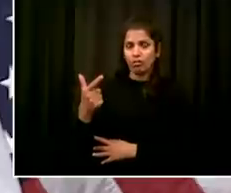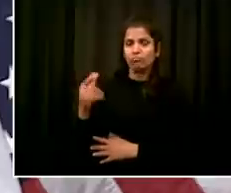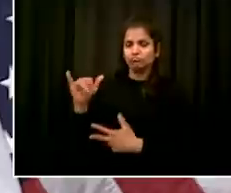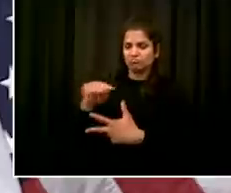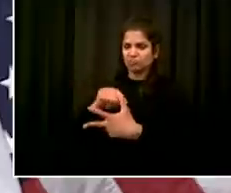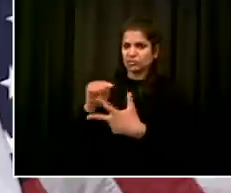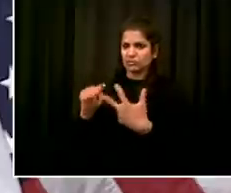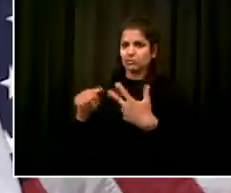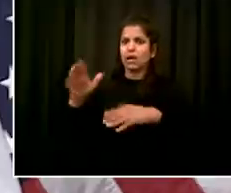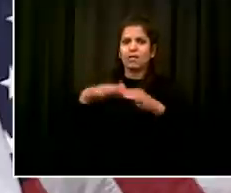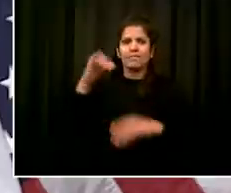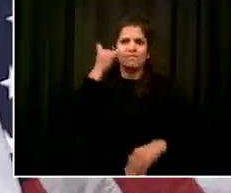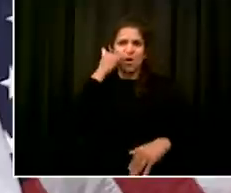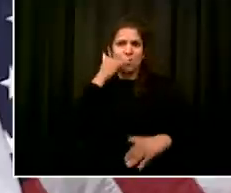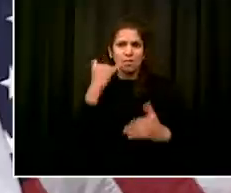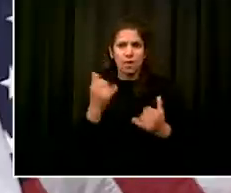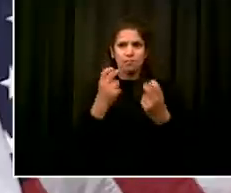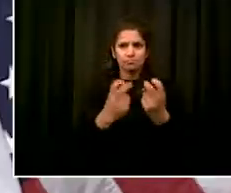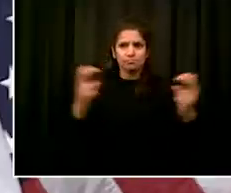1010 Winds.